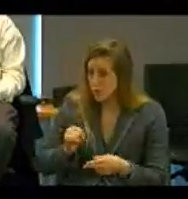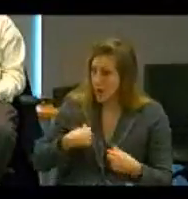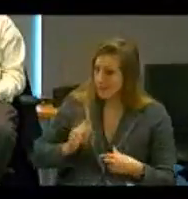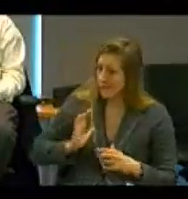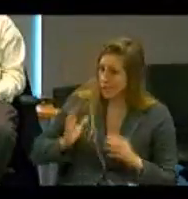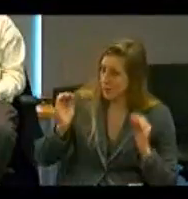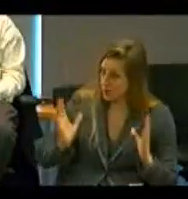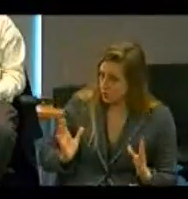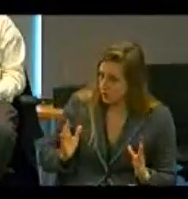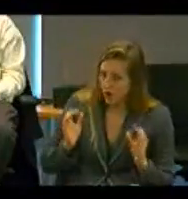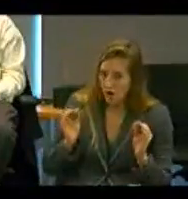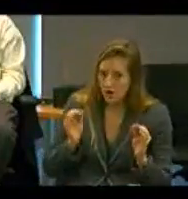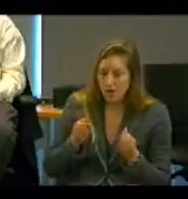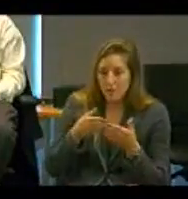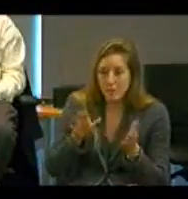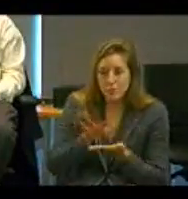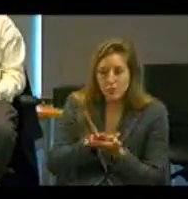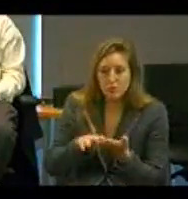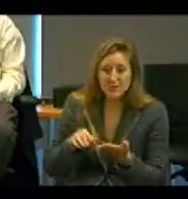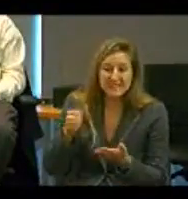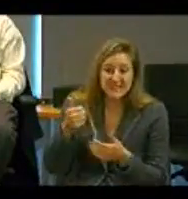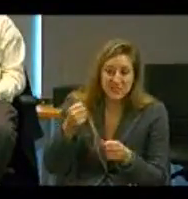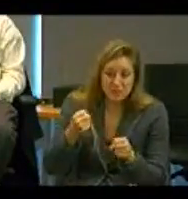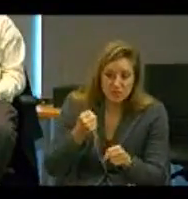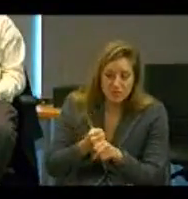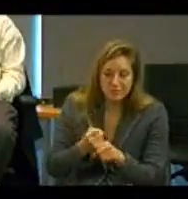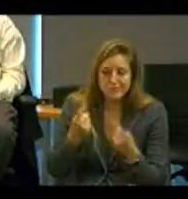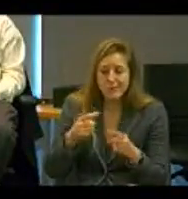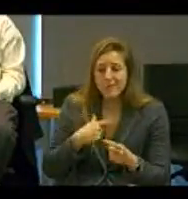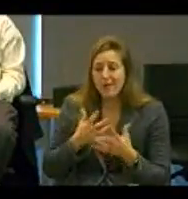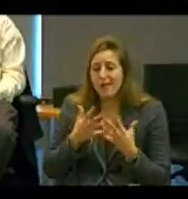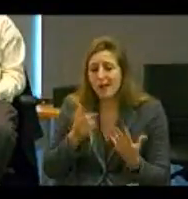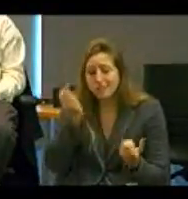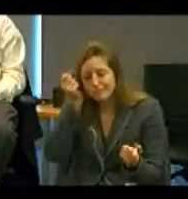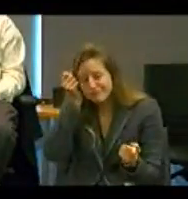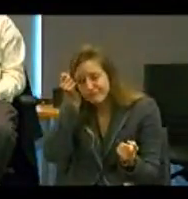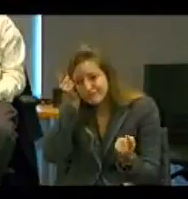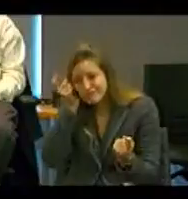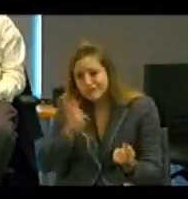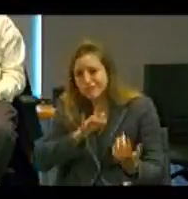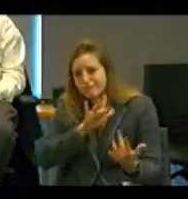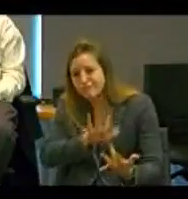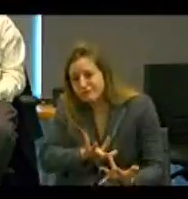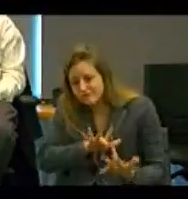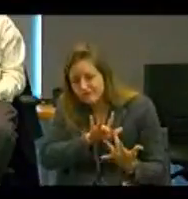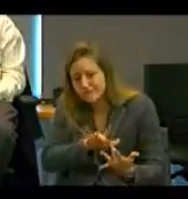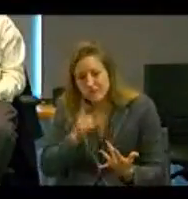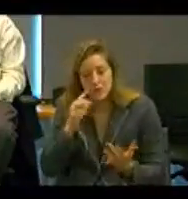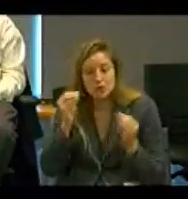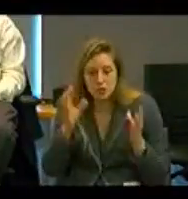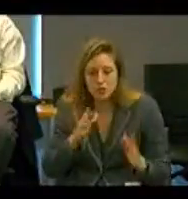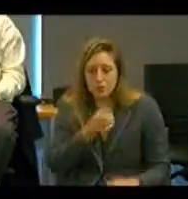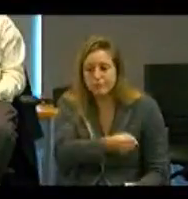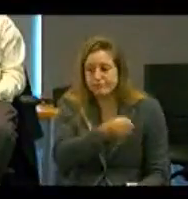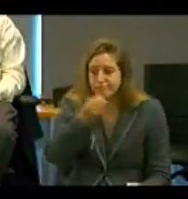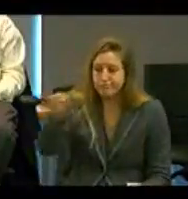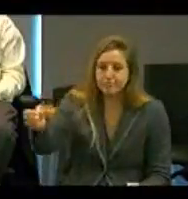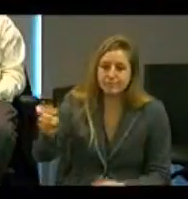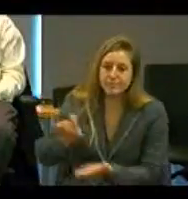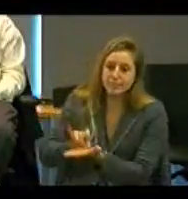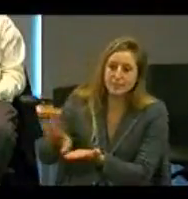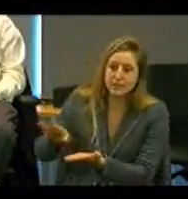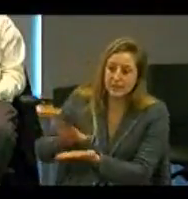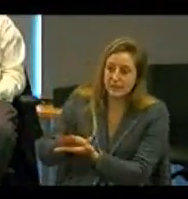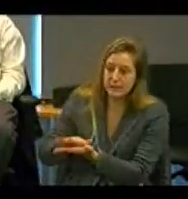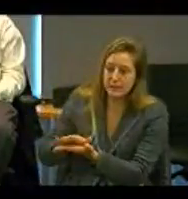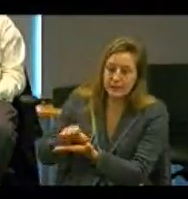taught public school for 10 years. And I have a lot of empathy for teachers who kick kids out of the classroom, because I was